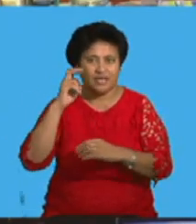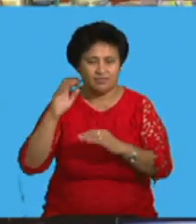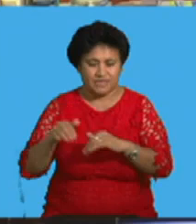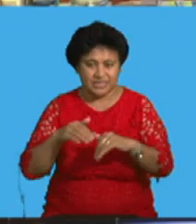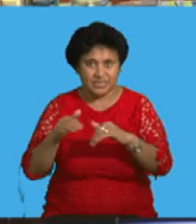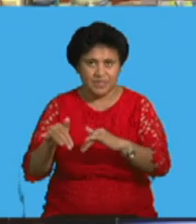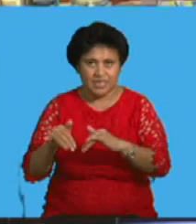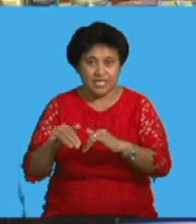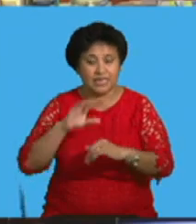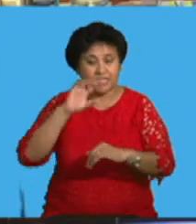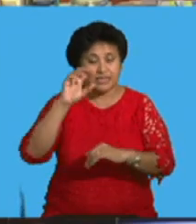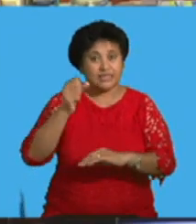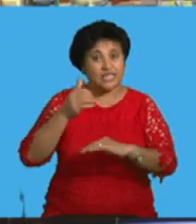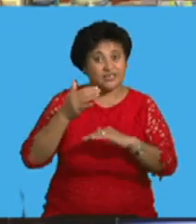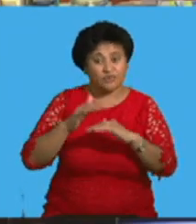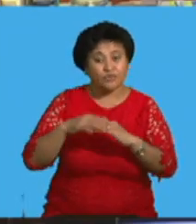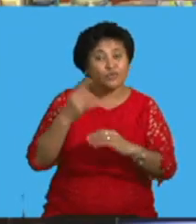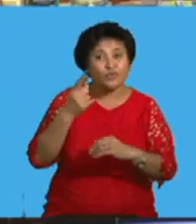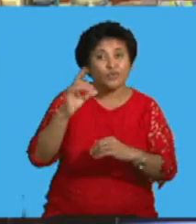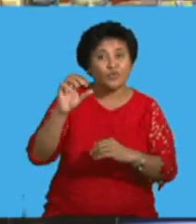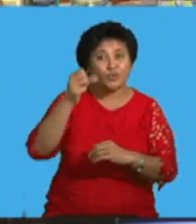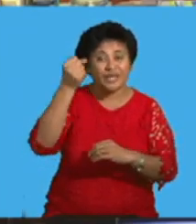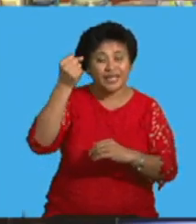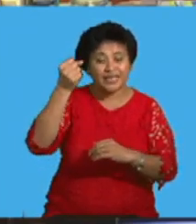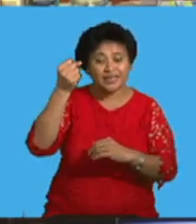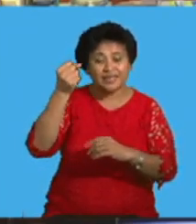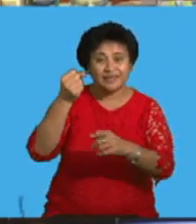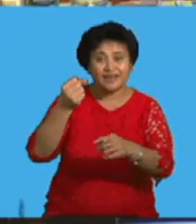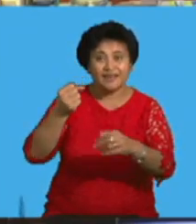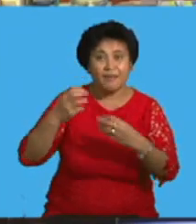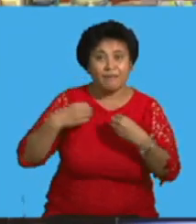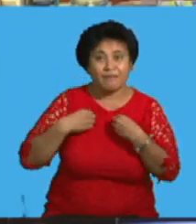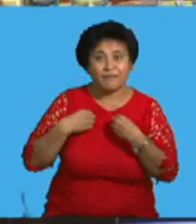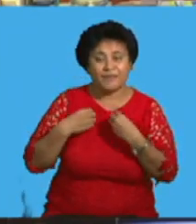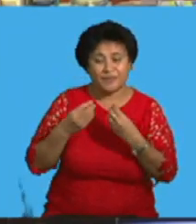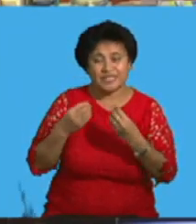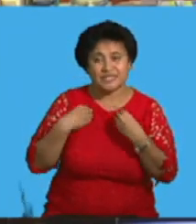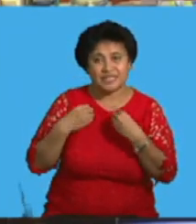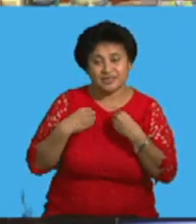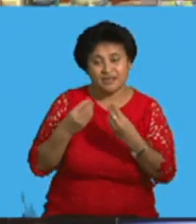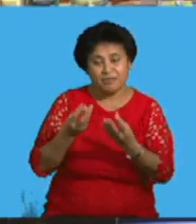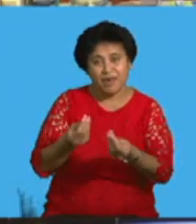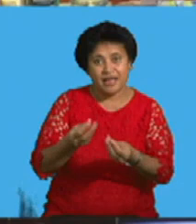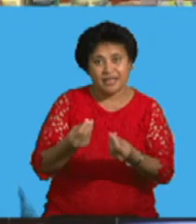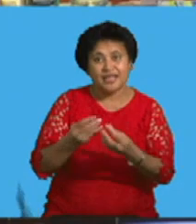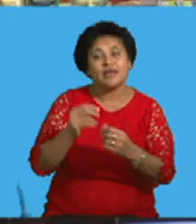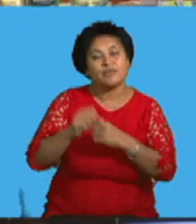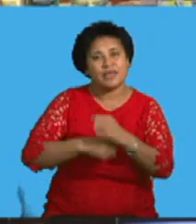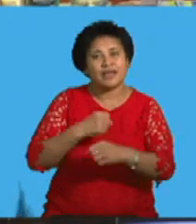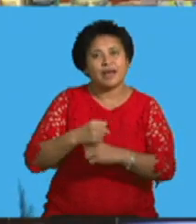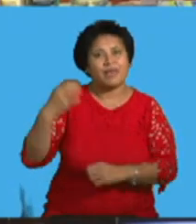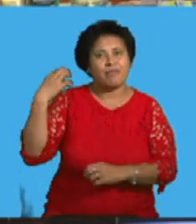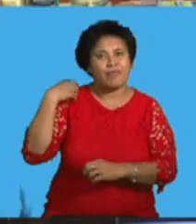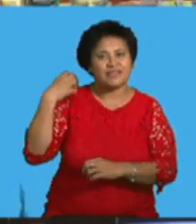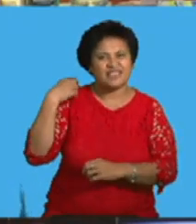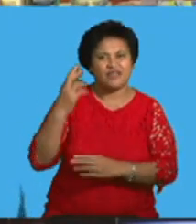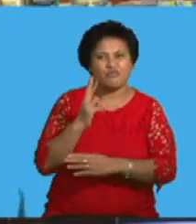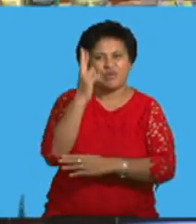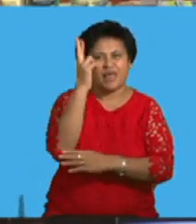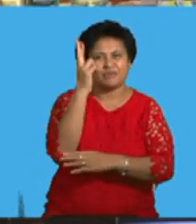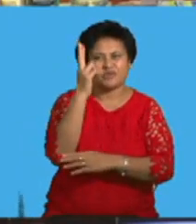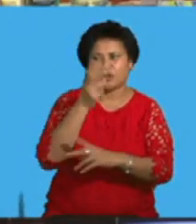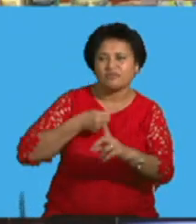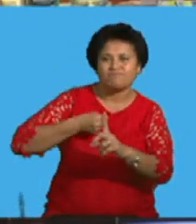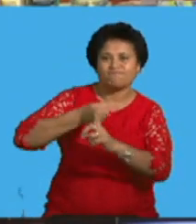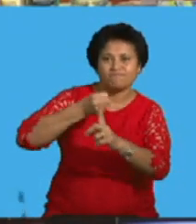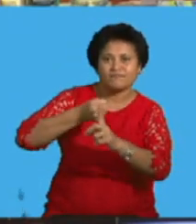The successful grant recipients have become the ambassadors of YES program. We also engage young brand advocates